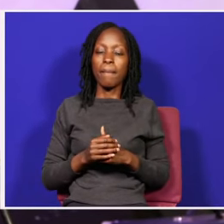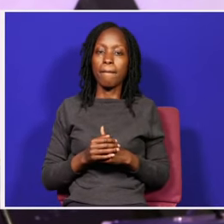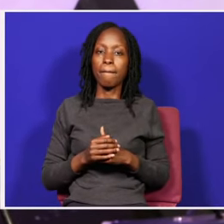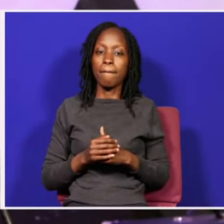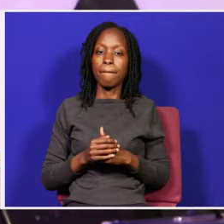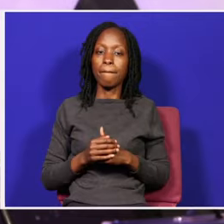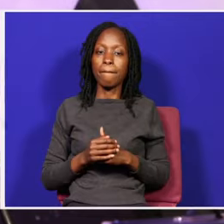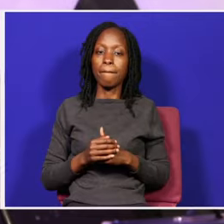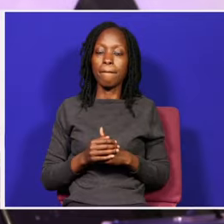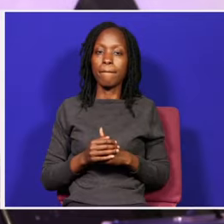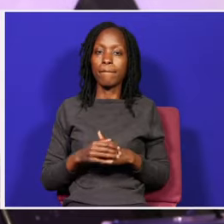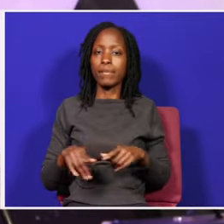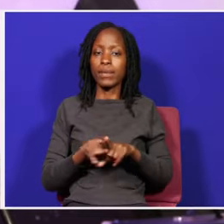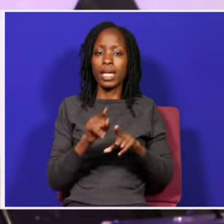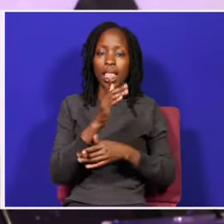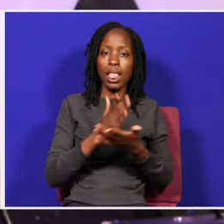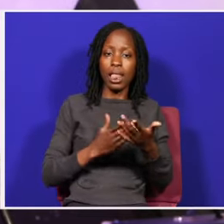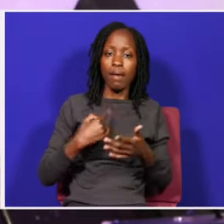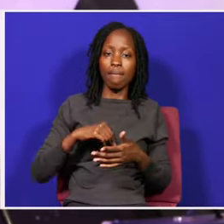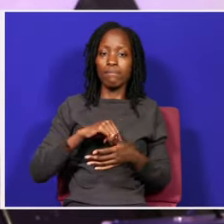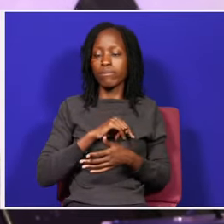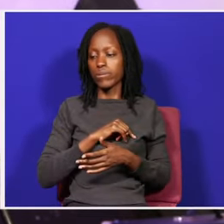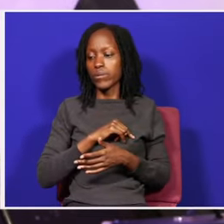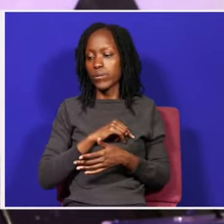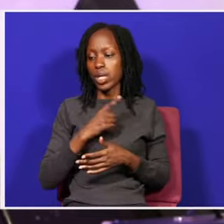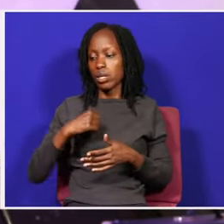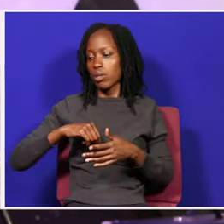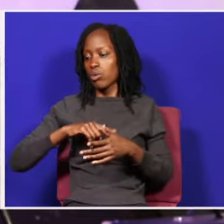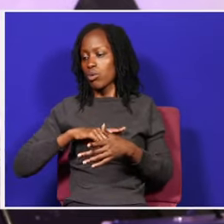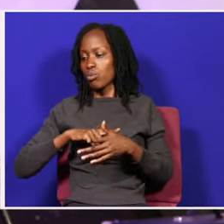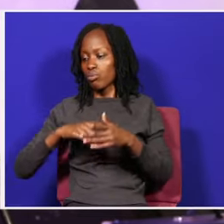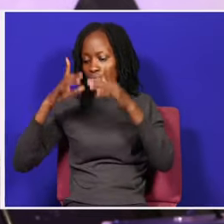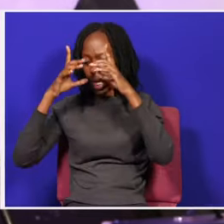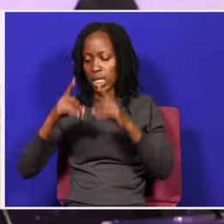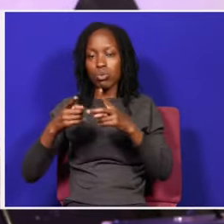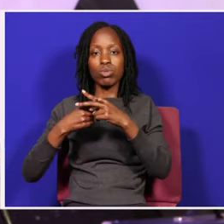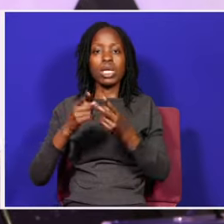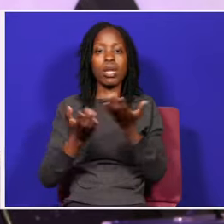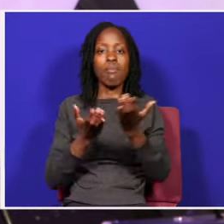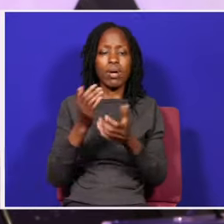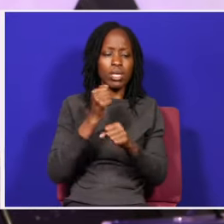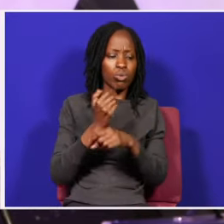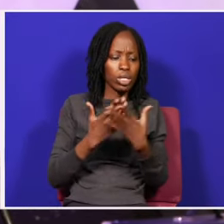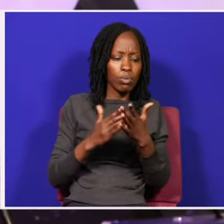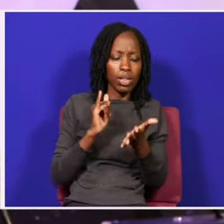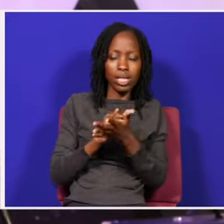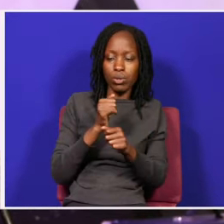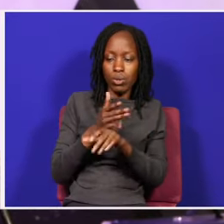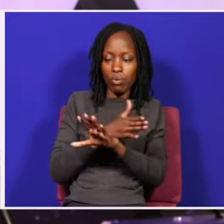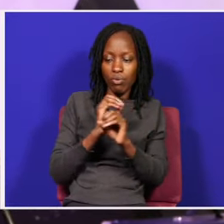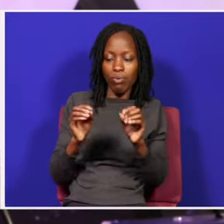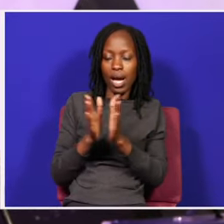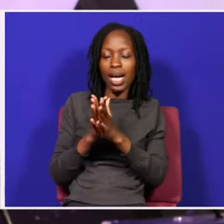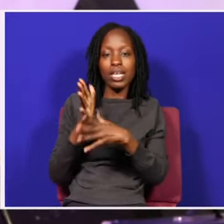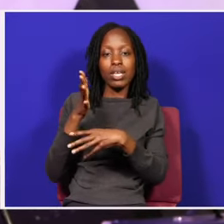glory. And then some of us took the risk of starting a business, doing something that we had never done before and trusting that it